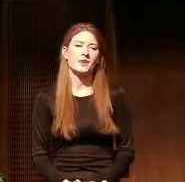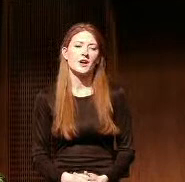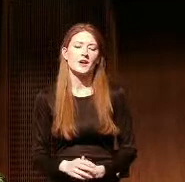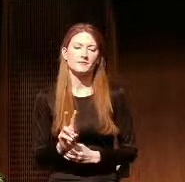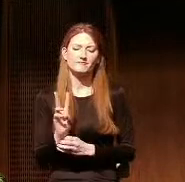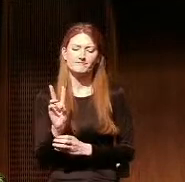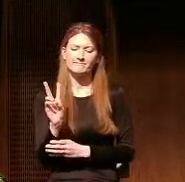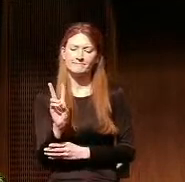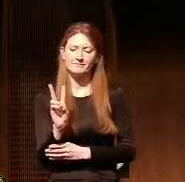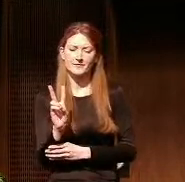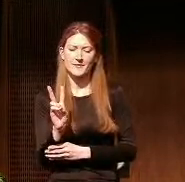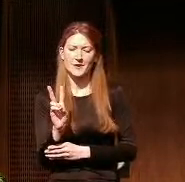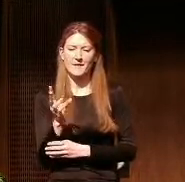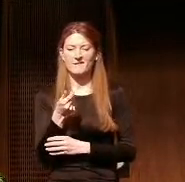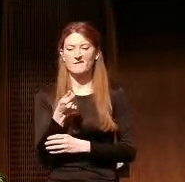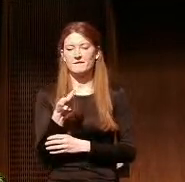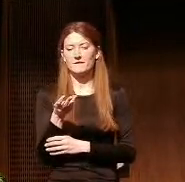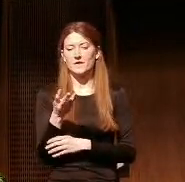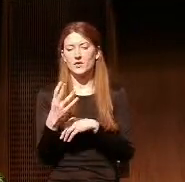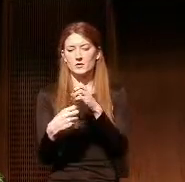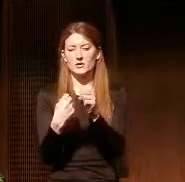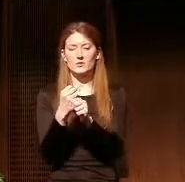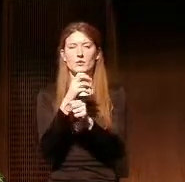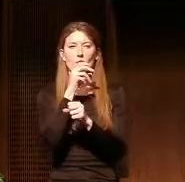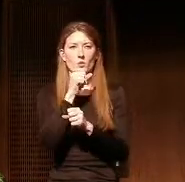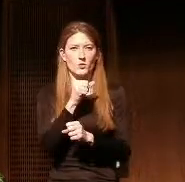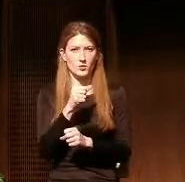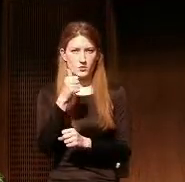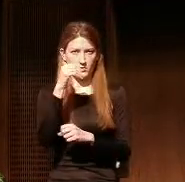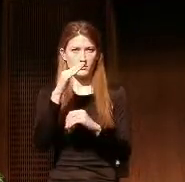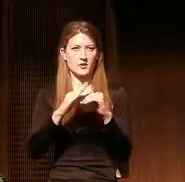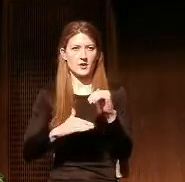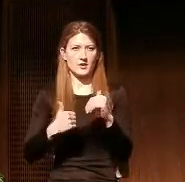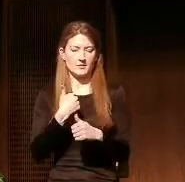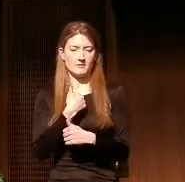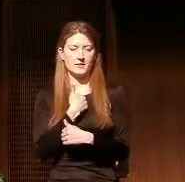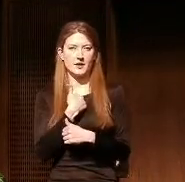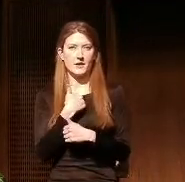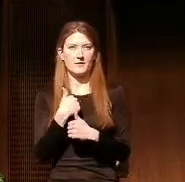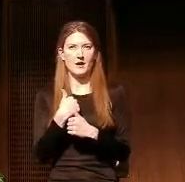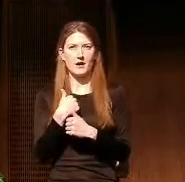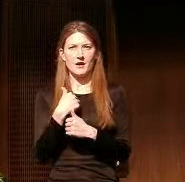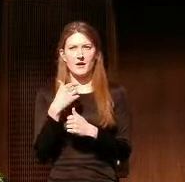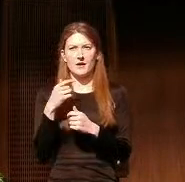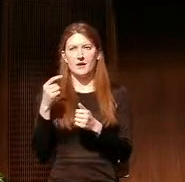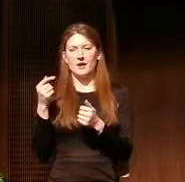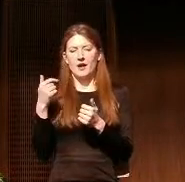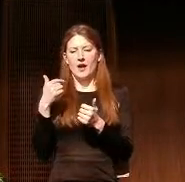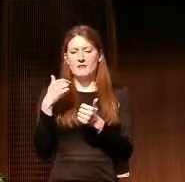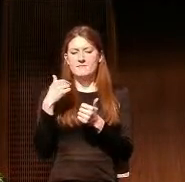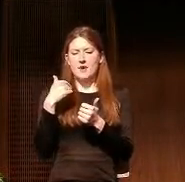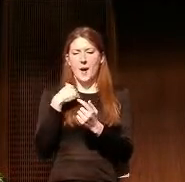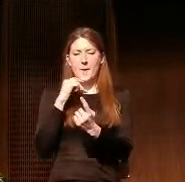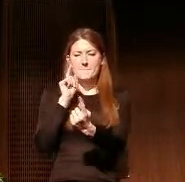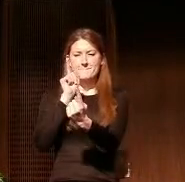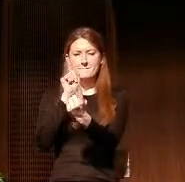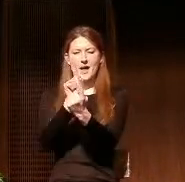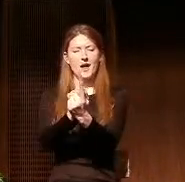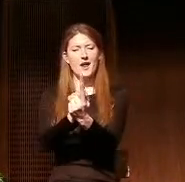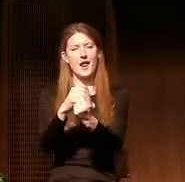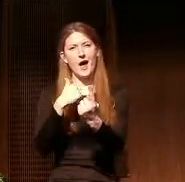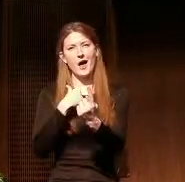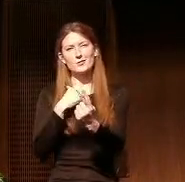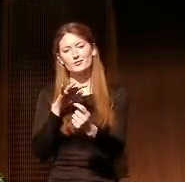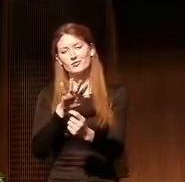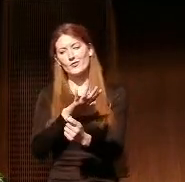Virgil was a few years older than I. And I first met him when I was about 12 years old.